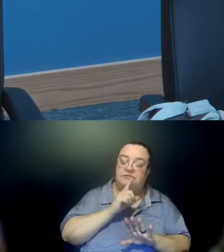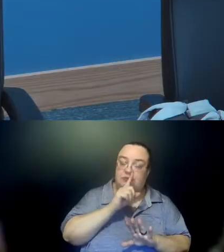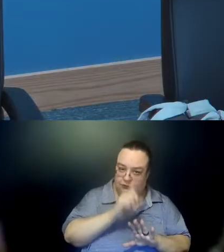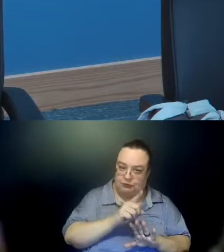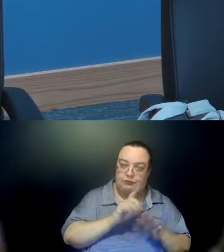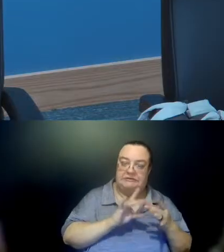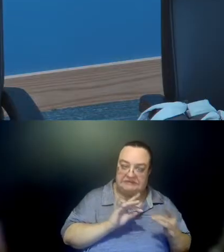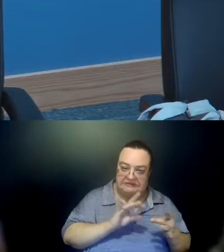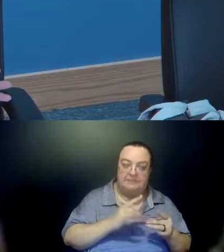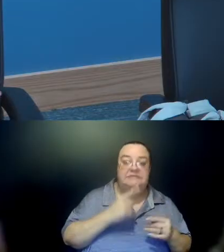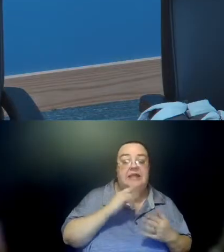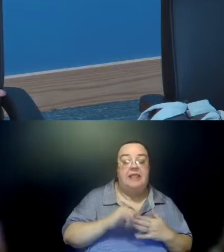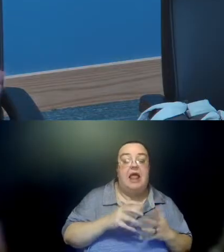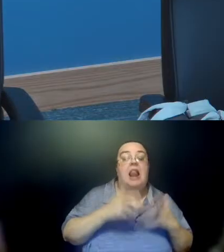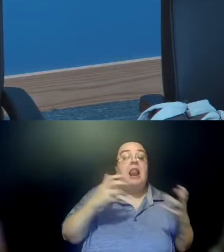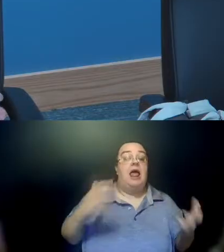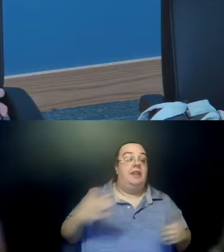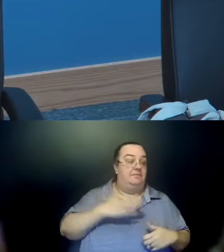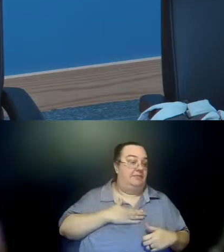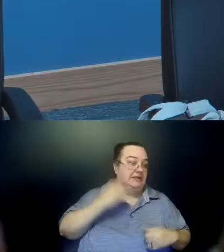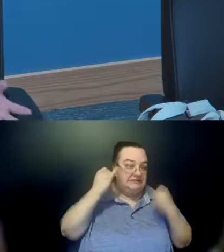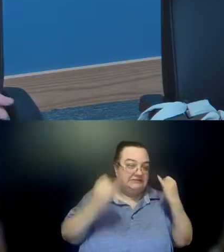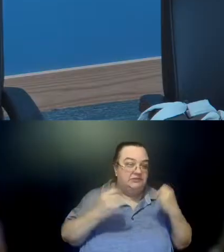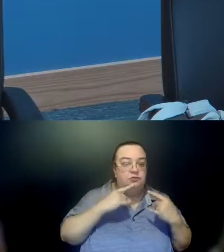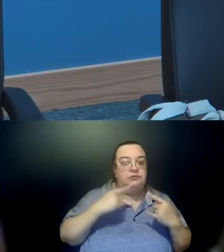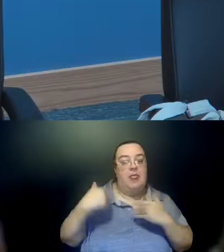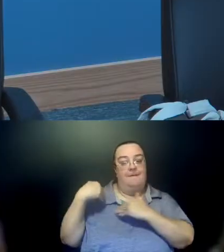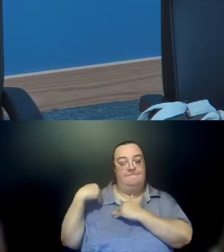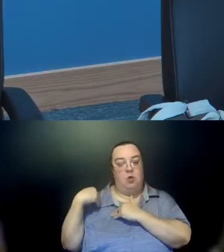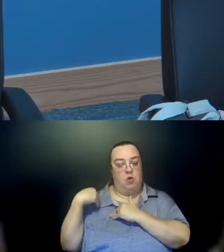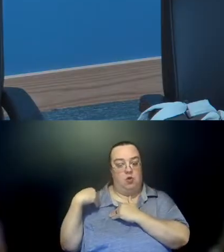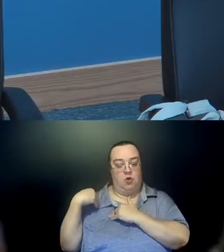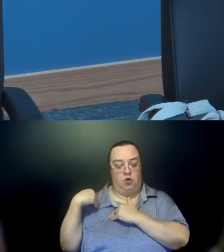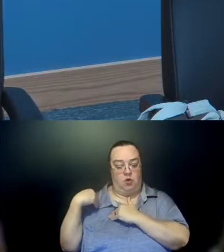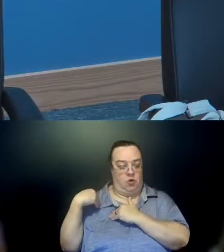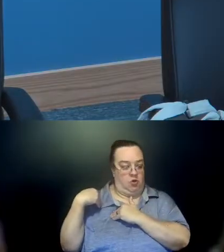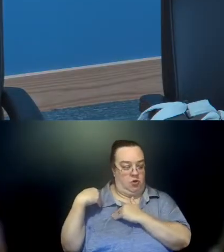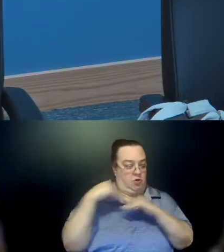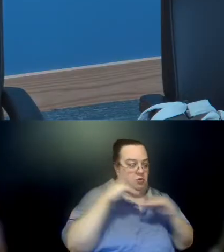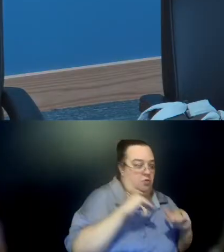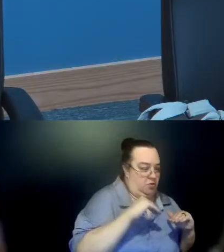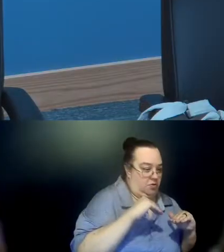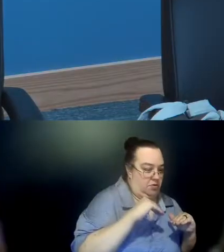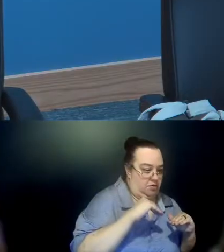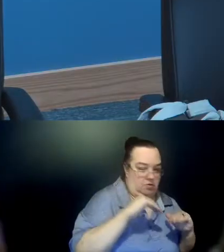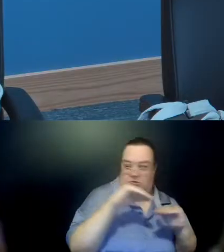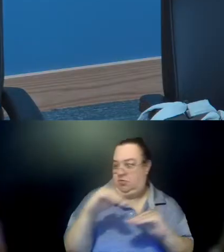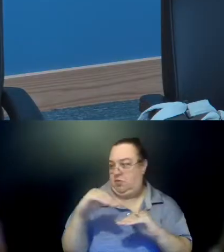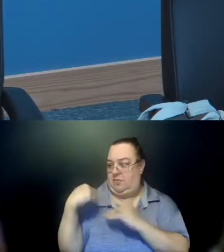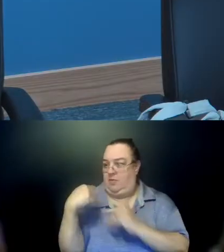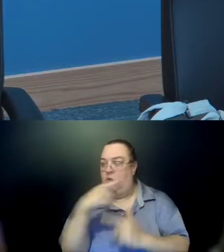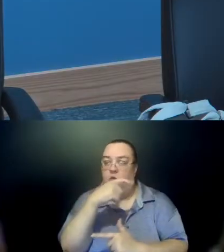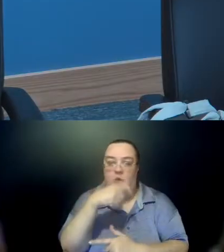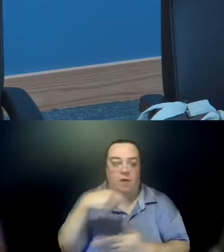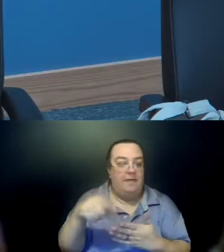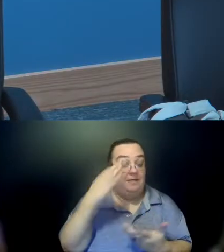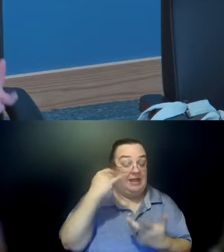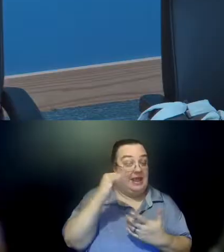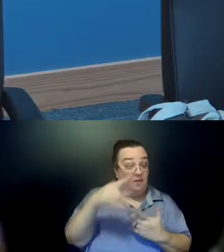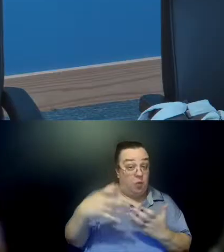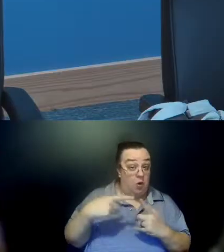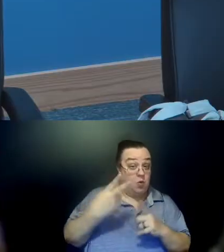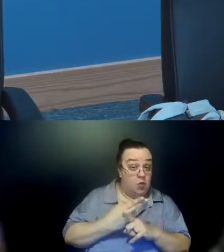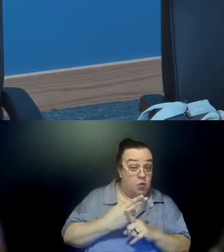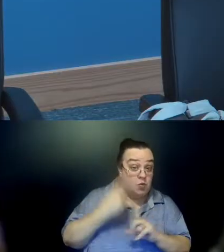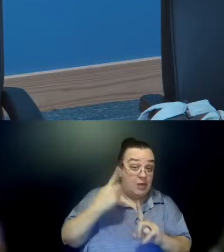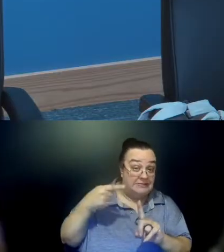lot of my ideas were just kind of shifting the burden on who pays them. Because it was kind of like, if you want to use a particular service, maybe you